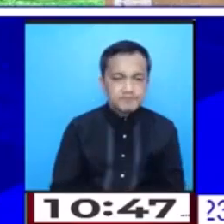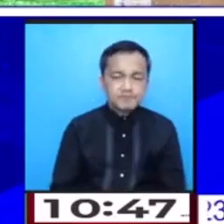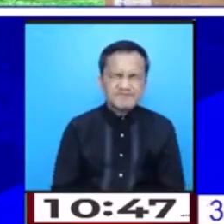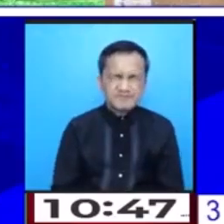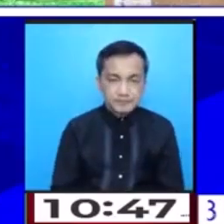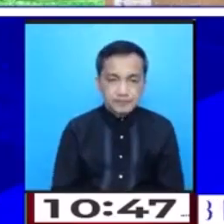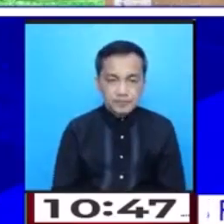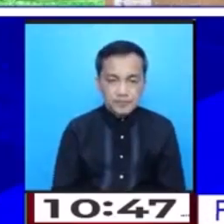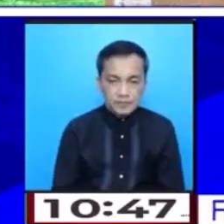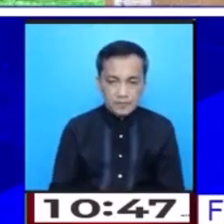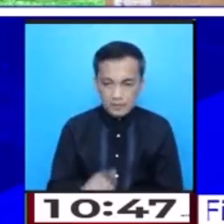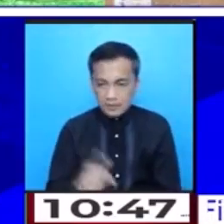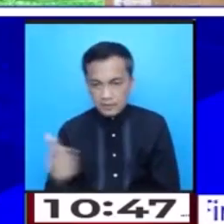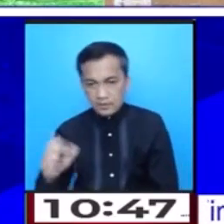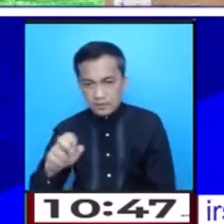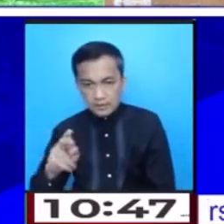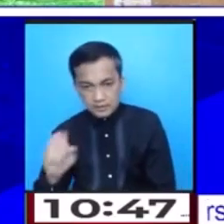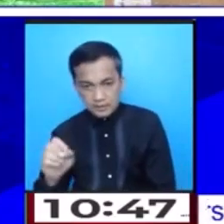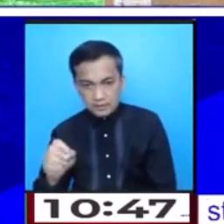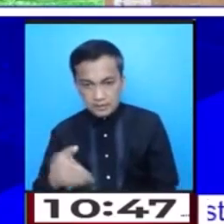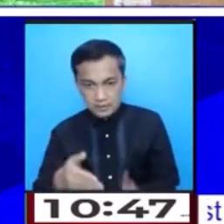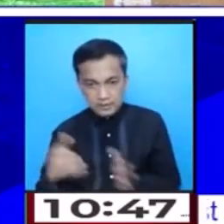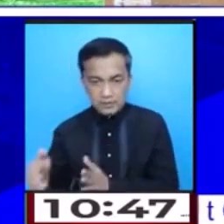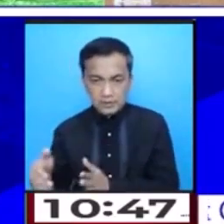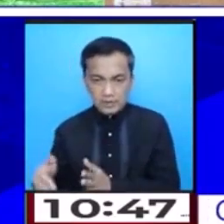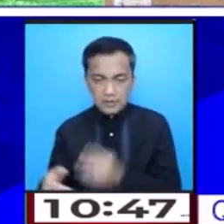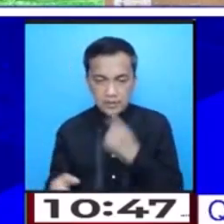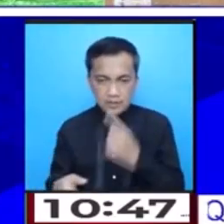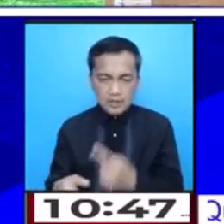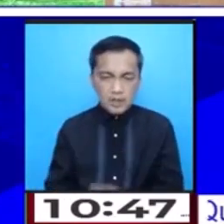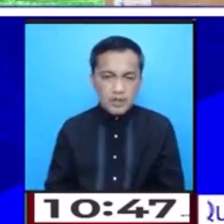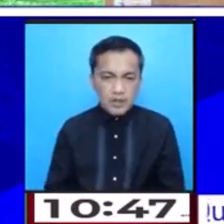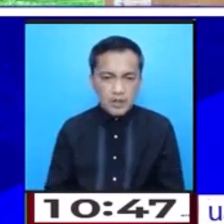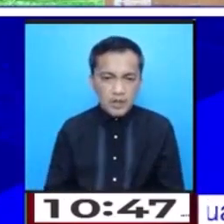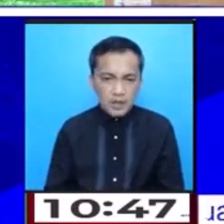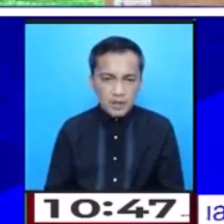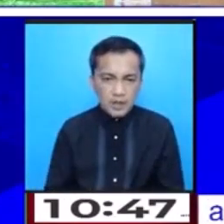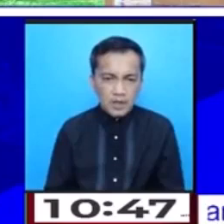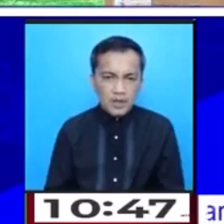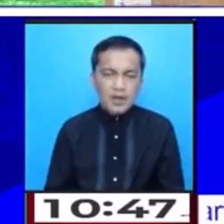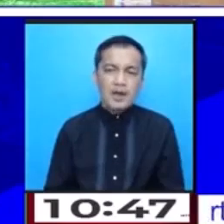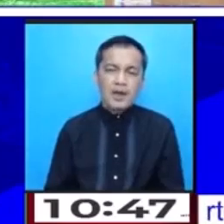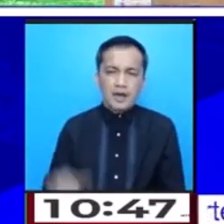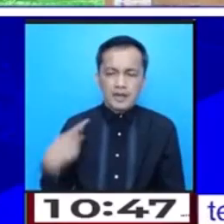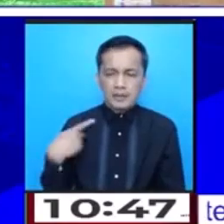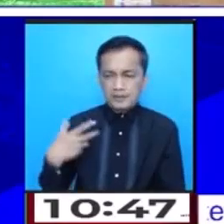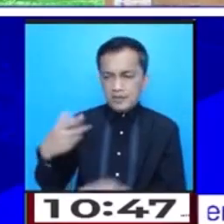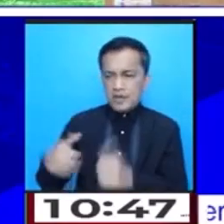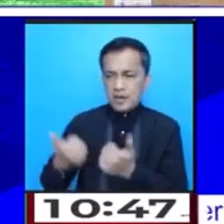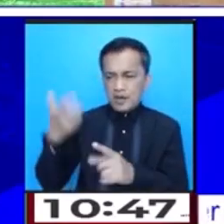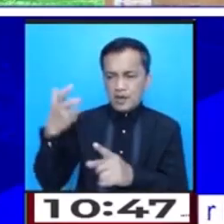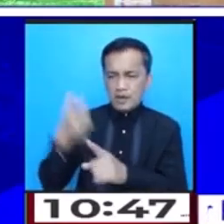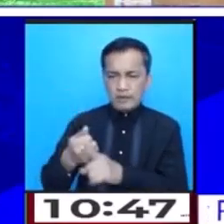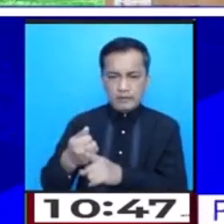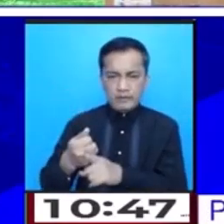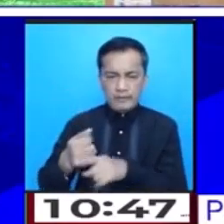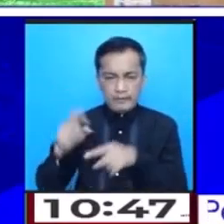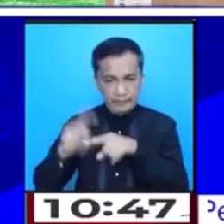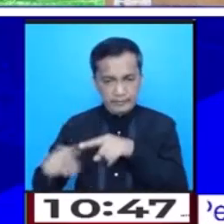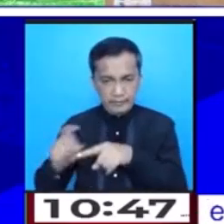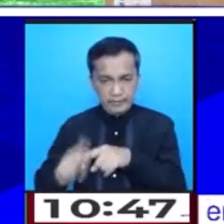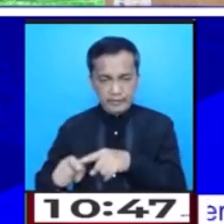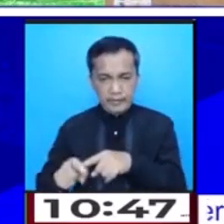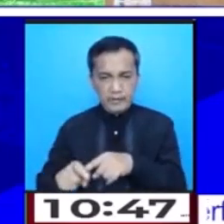is if it impacts your supply of electricity, you know, when to the extent that some of our dams are